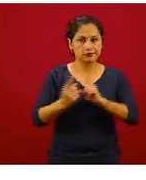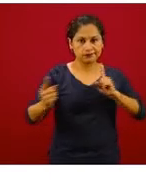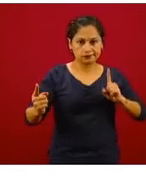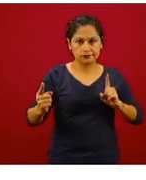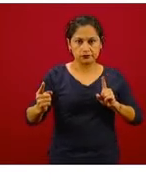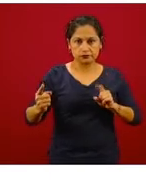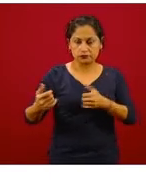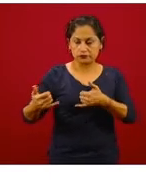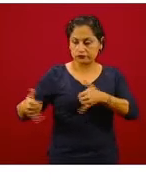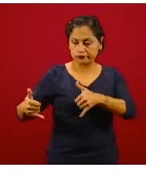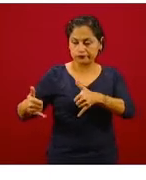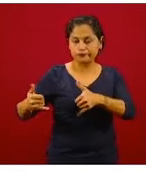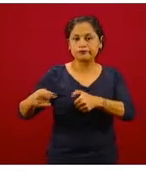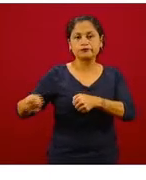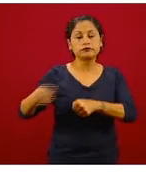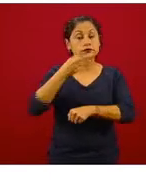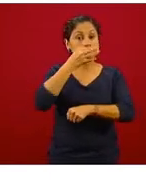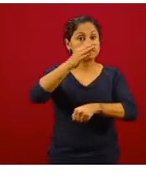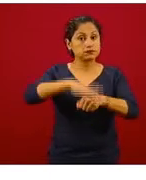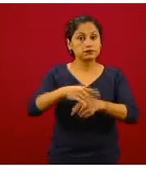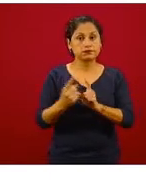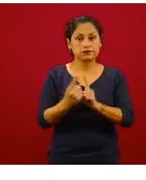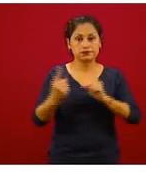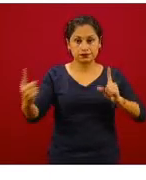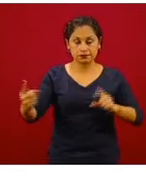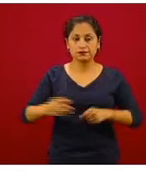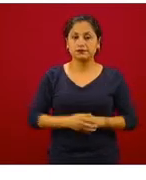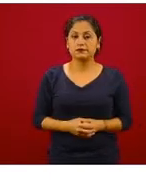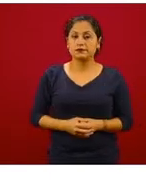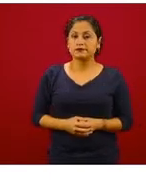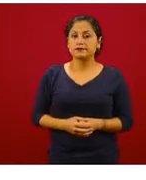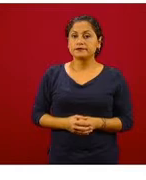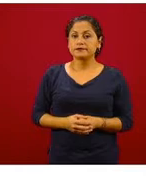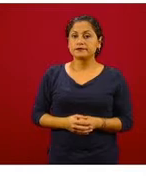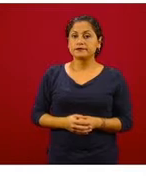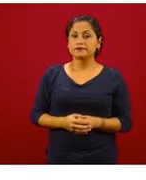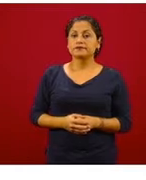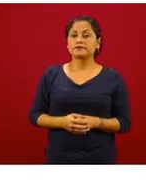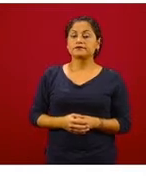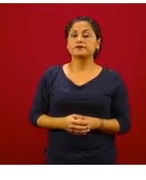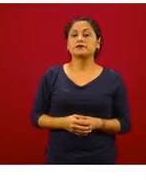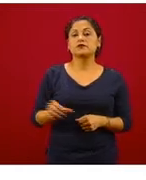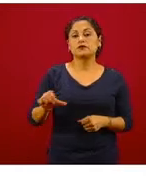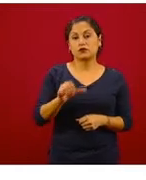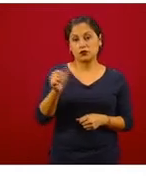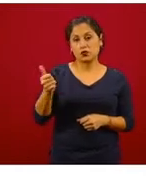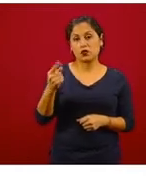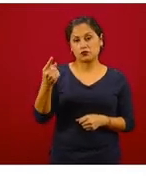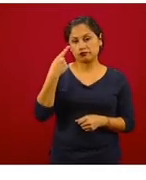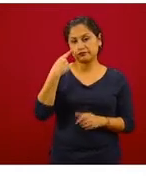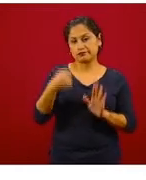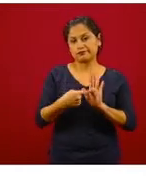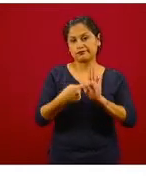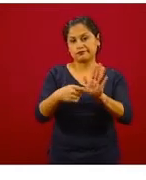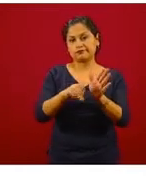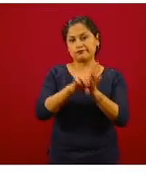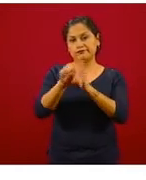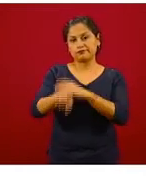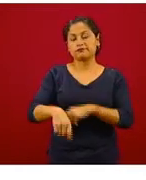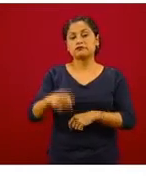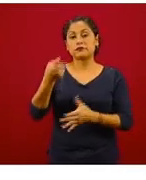companies in which they get a warning when they are too close to other cell phone. And there are